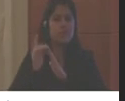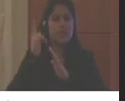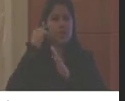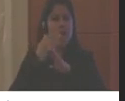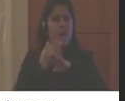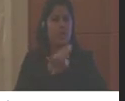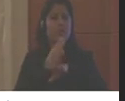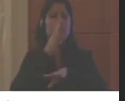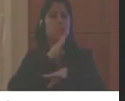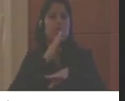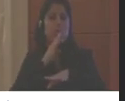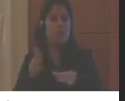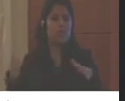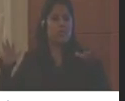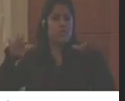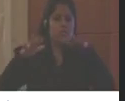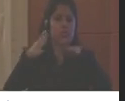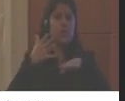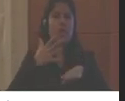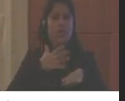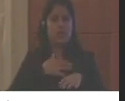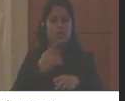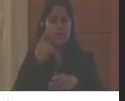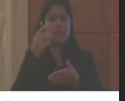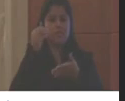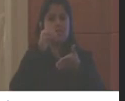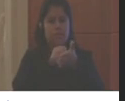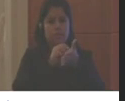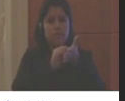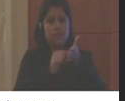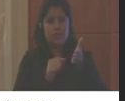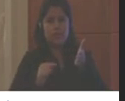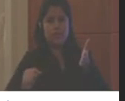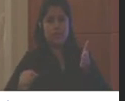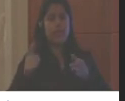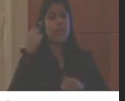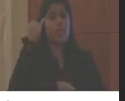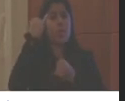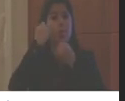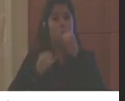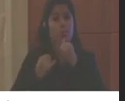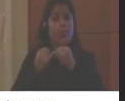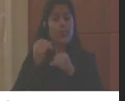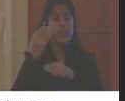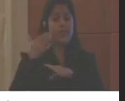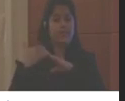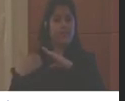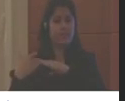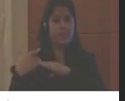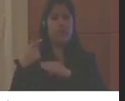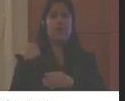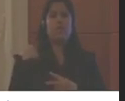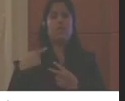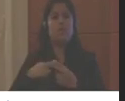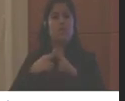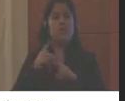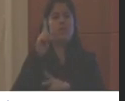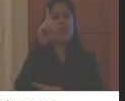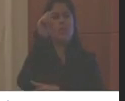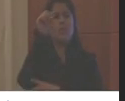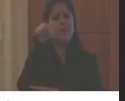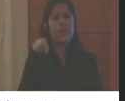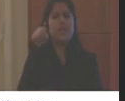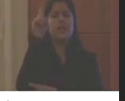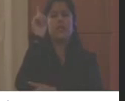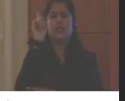historical pathways of tropical cyclones that we have recorded. In the last 4 decades,